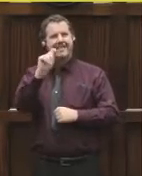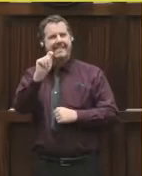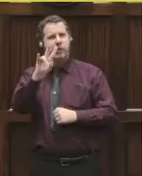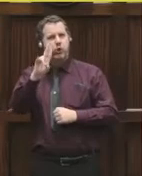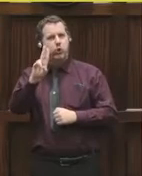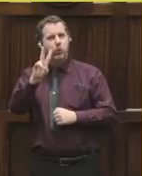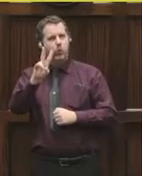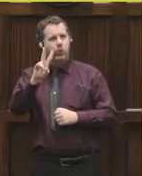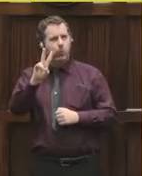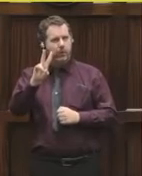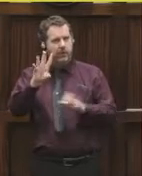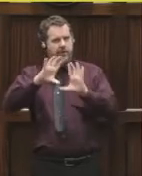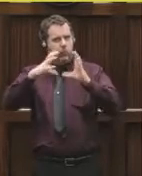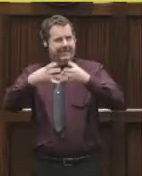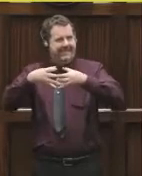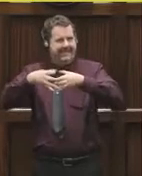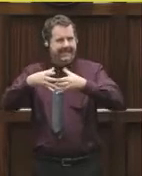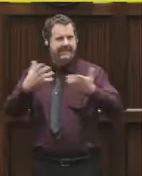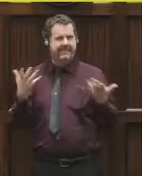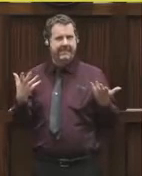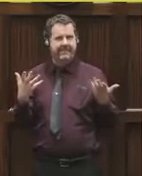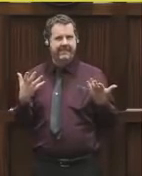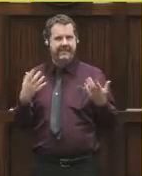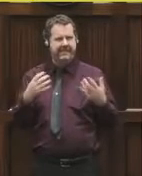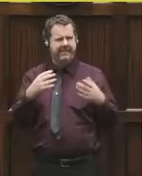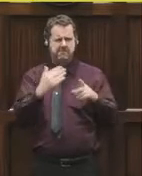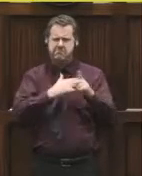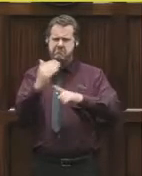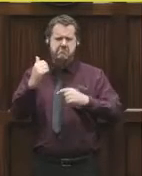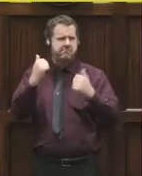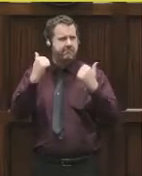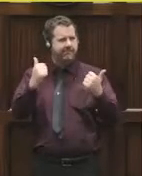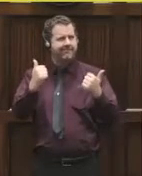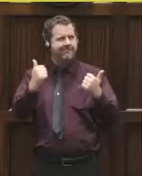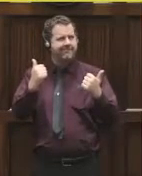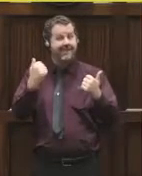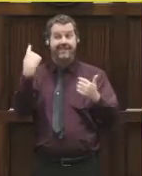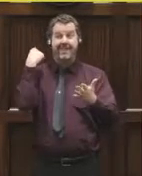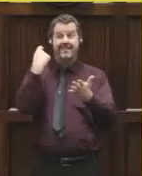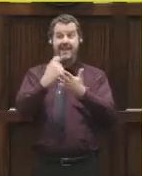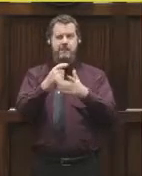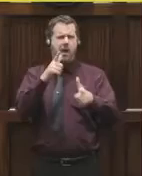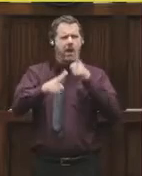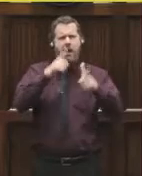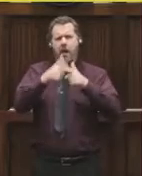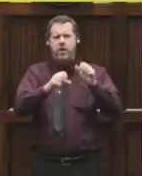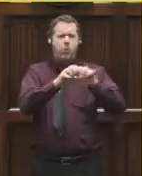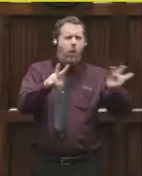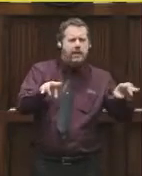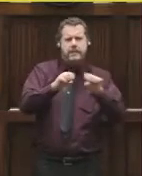LGBTQ community, and equality was the watchword. But of course,